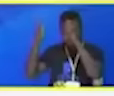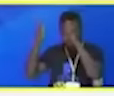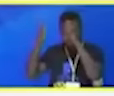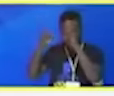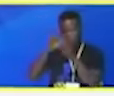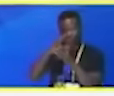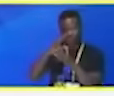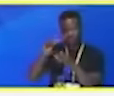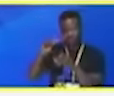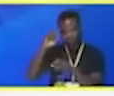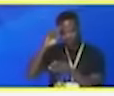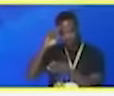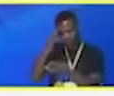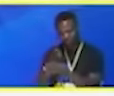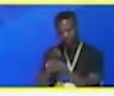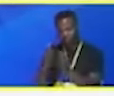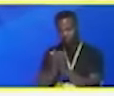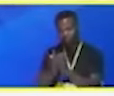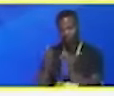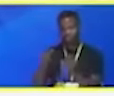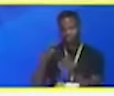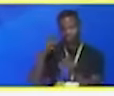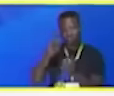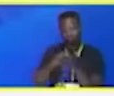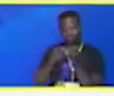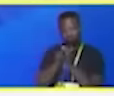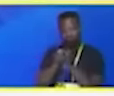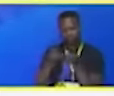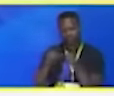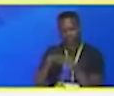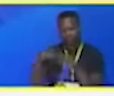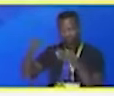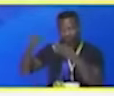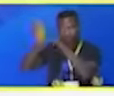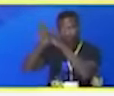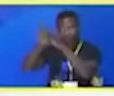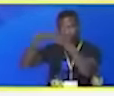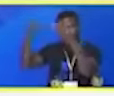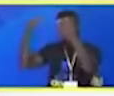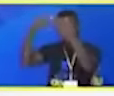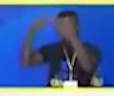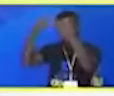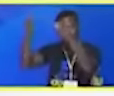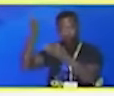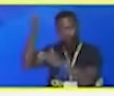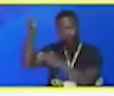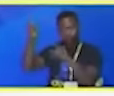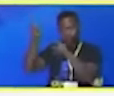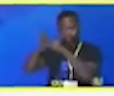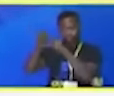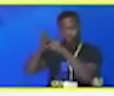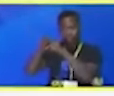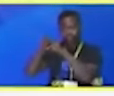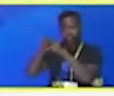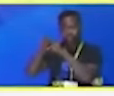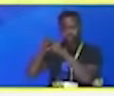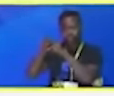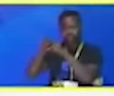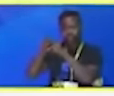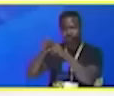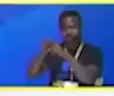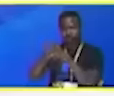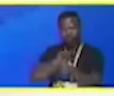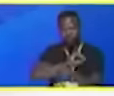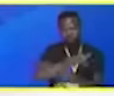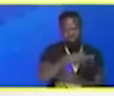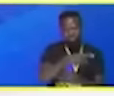to the Lamb. Now you notice that when a door was opened to heaven, it ushered John